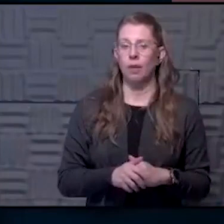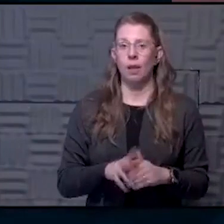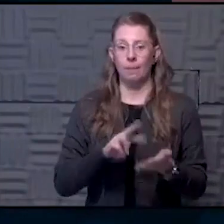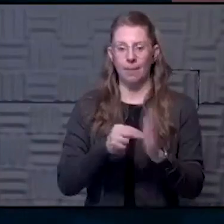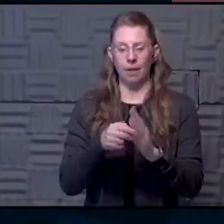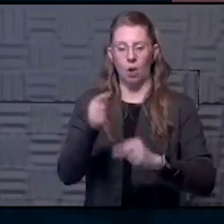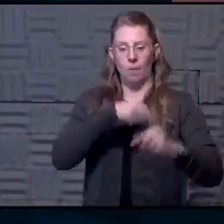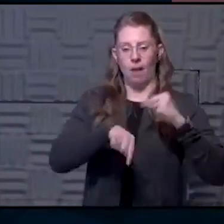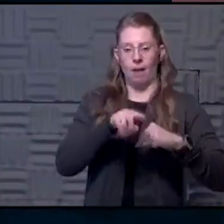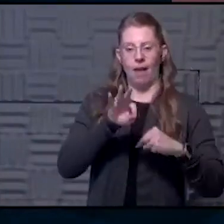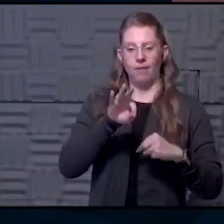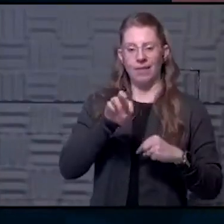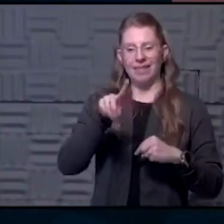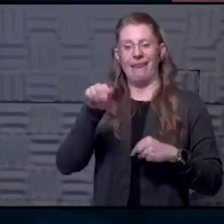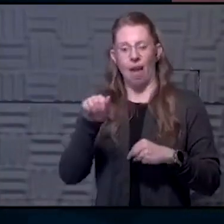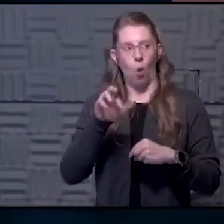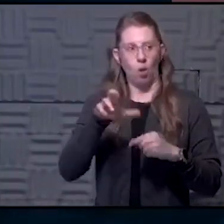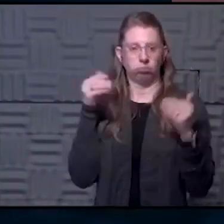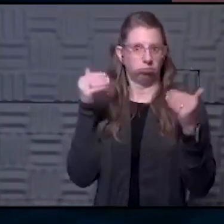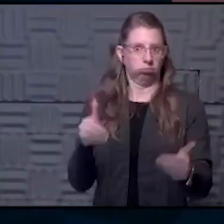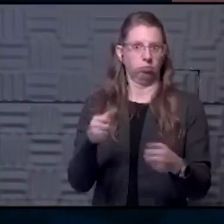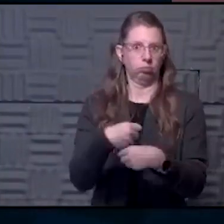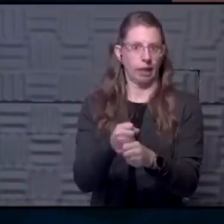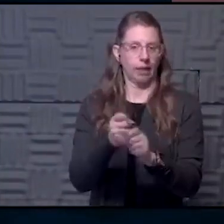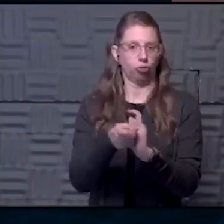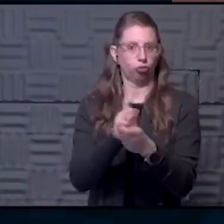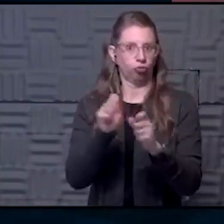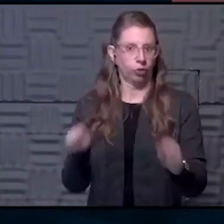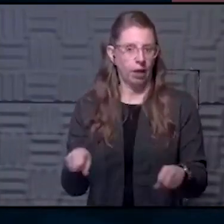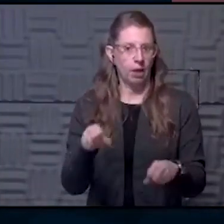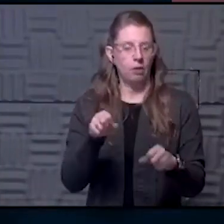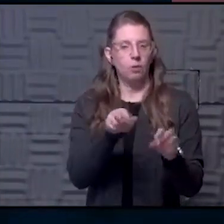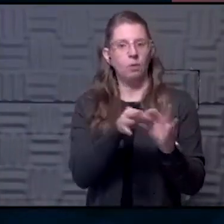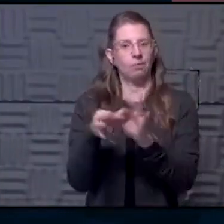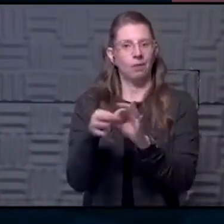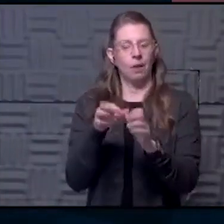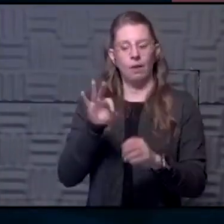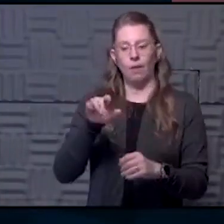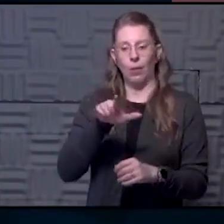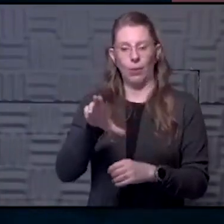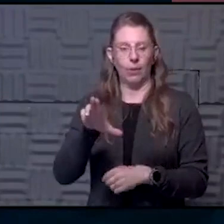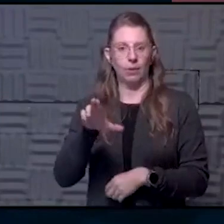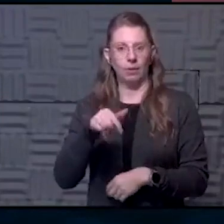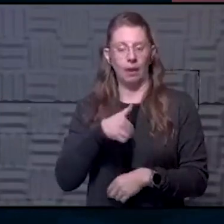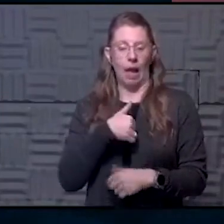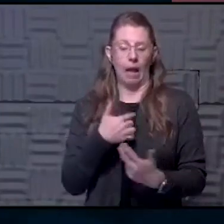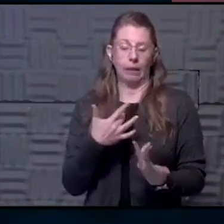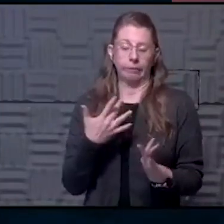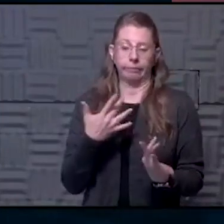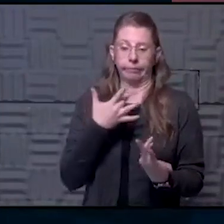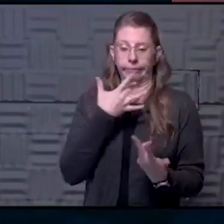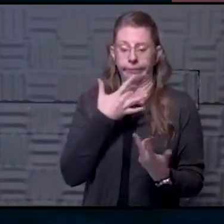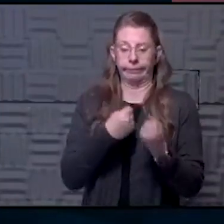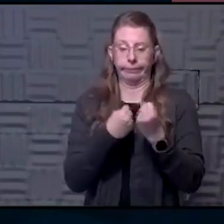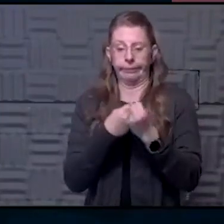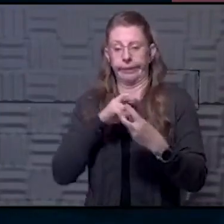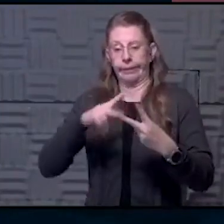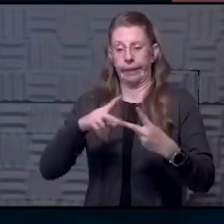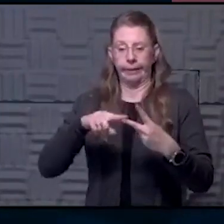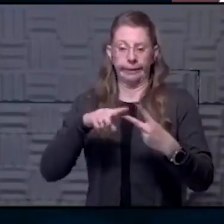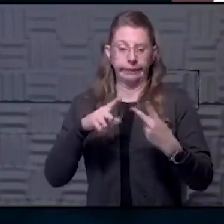then go back to the FDA, or can they just go ahead and make those changes like we do with influenza? I'm in favor of the latter, but I don't know what you would